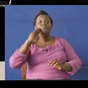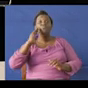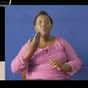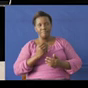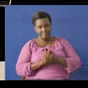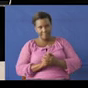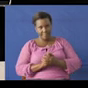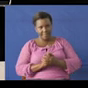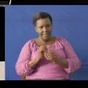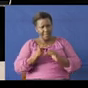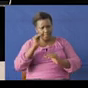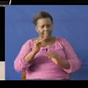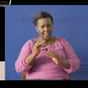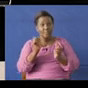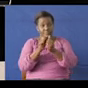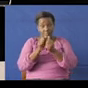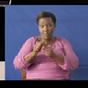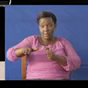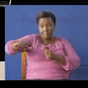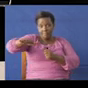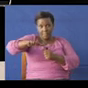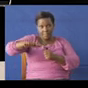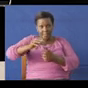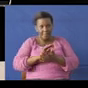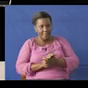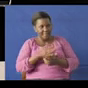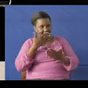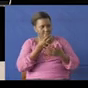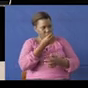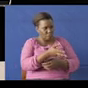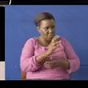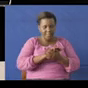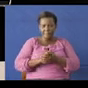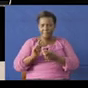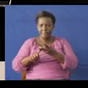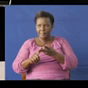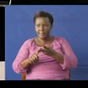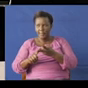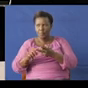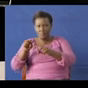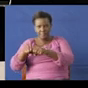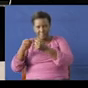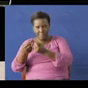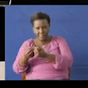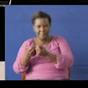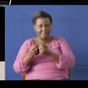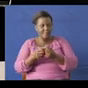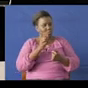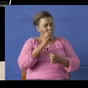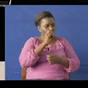they're important, especially on the environmental issues: pollution, degradation, you have